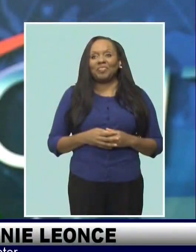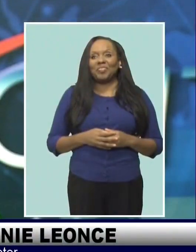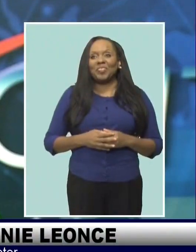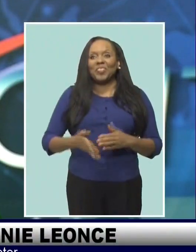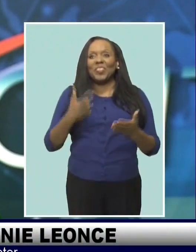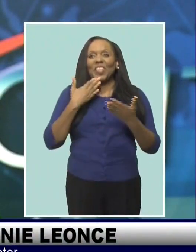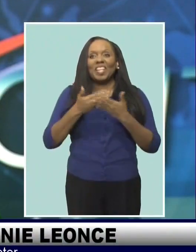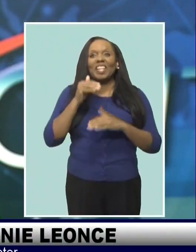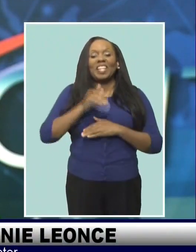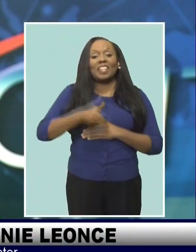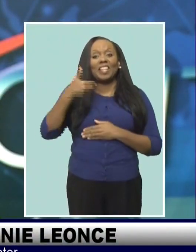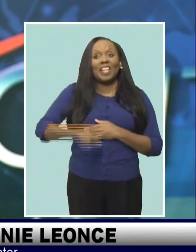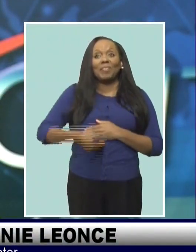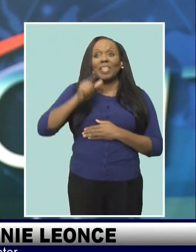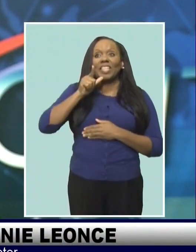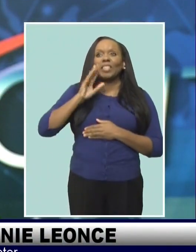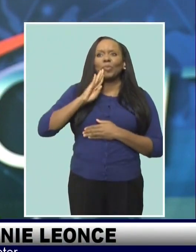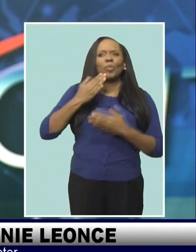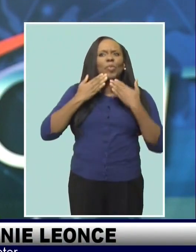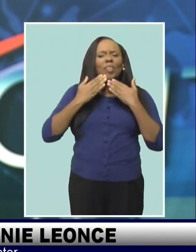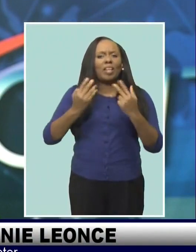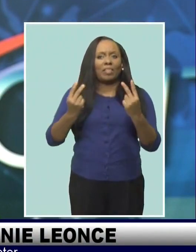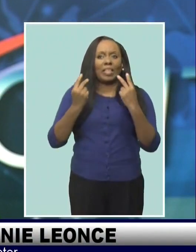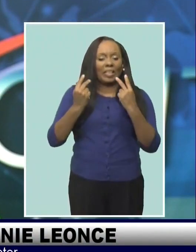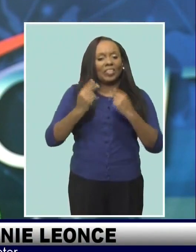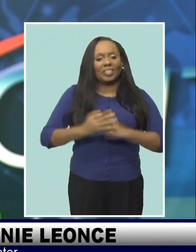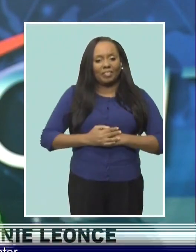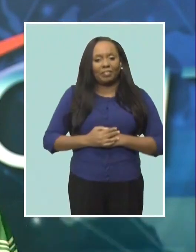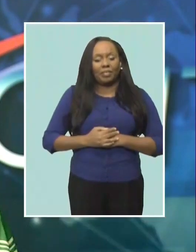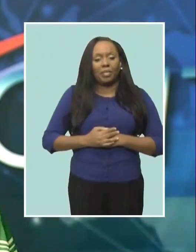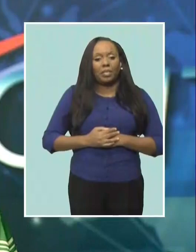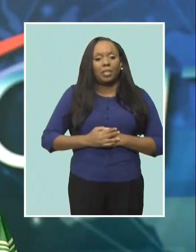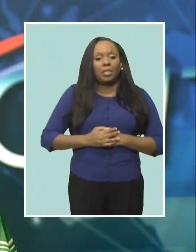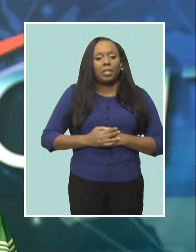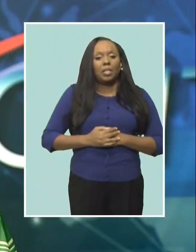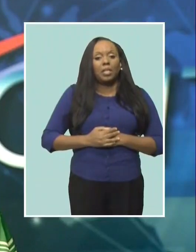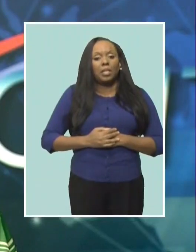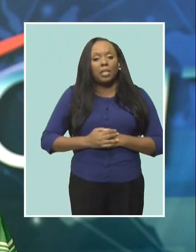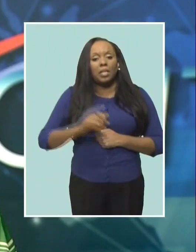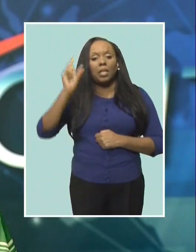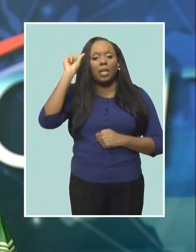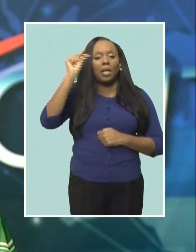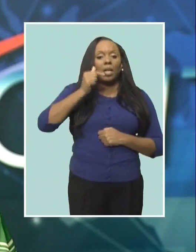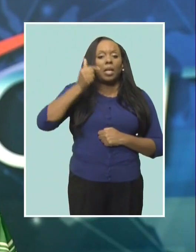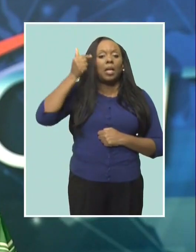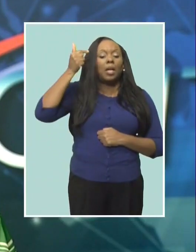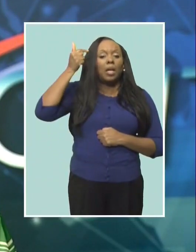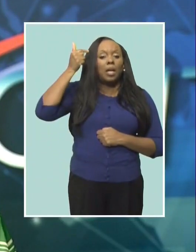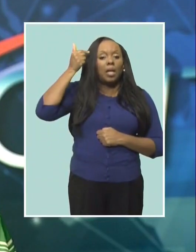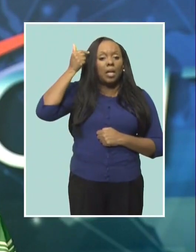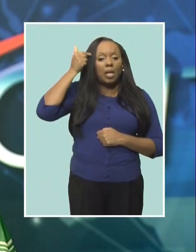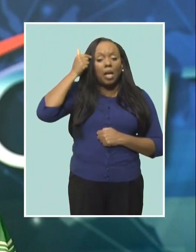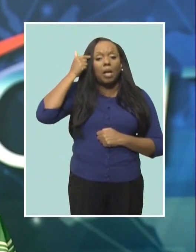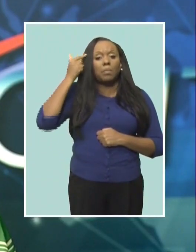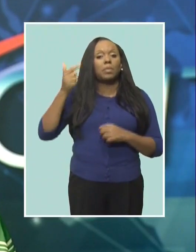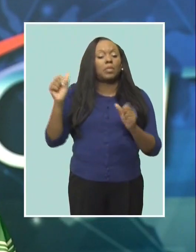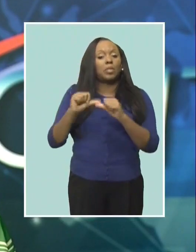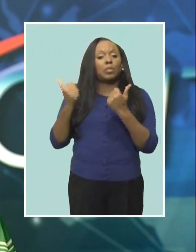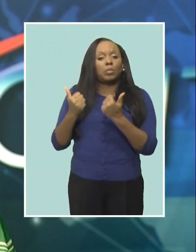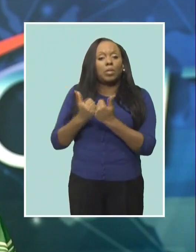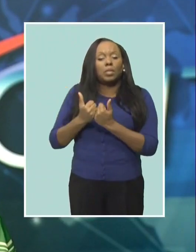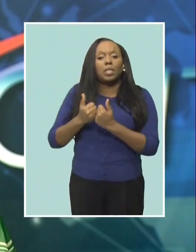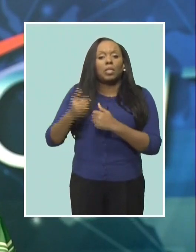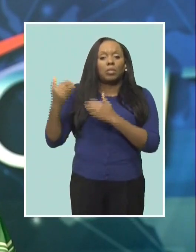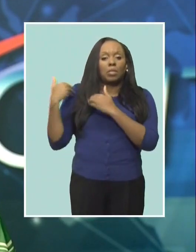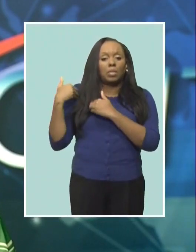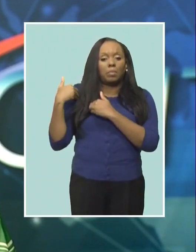Very good evening to you. I'm Lisa Broom. Thank you so much for tuning in. In our top story tonight, government's substance abuse watchdog continues to